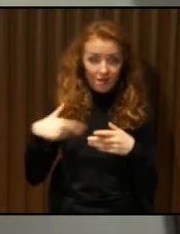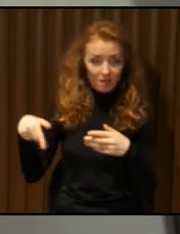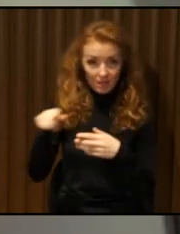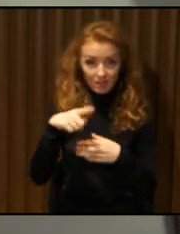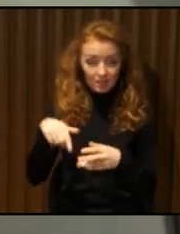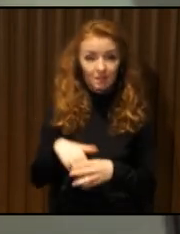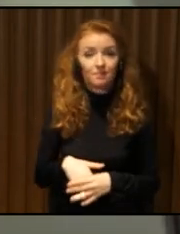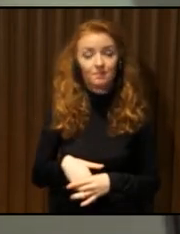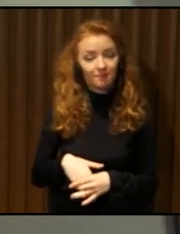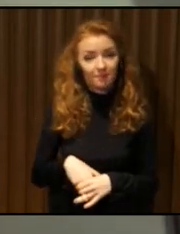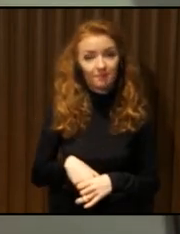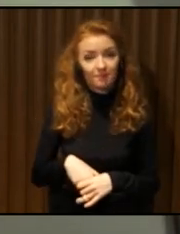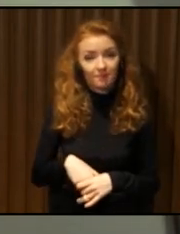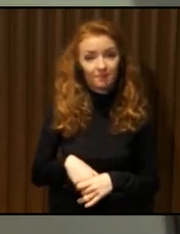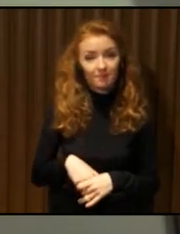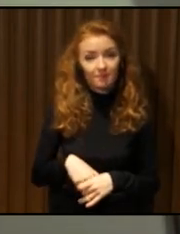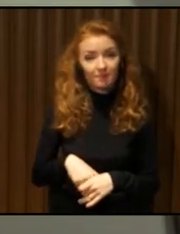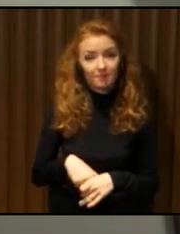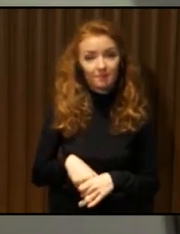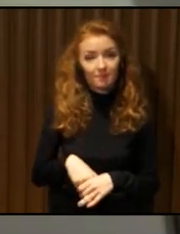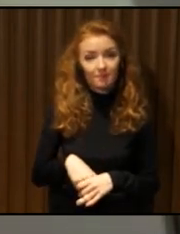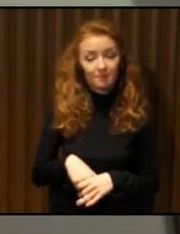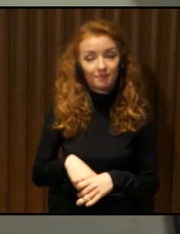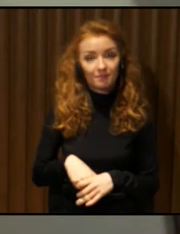Eldar, the copywriter that works with me, is a very, very